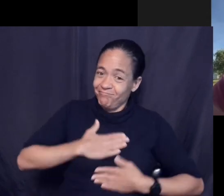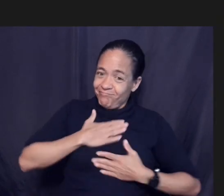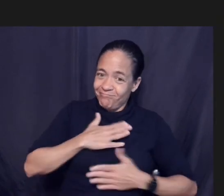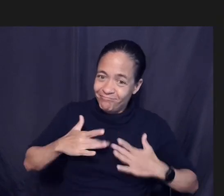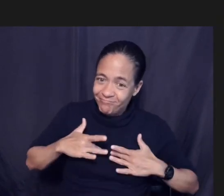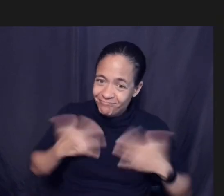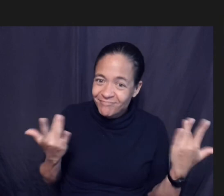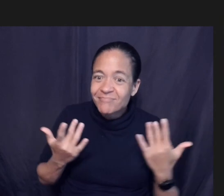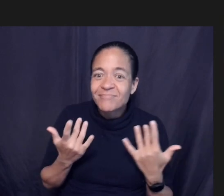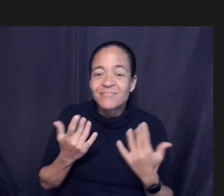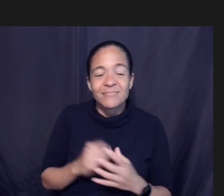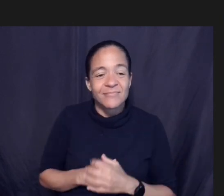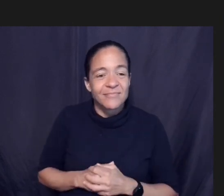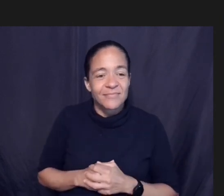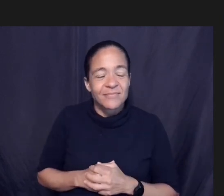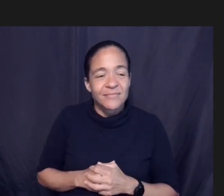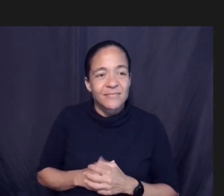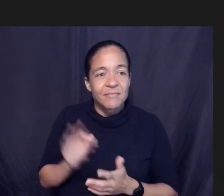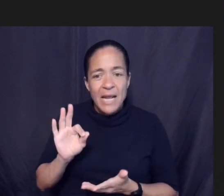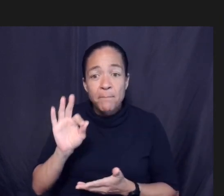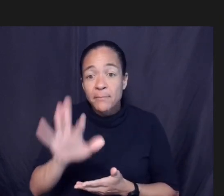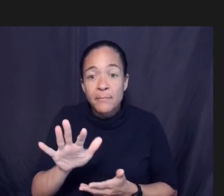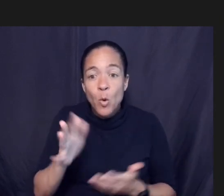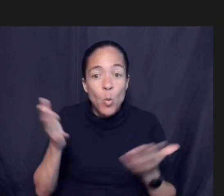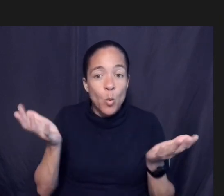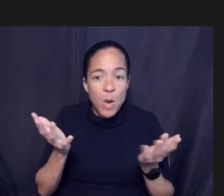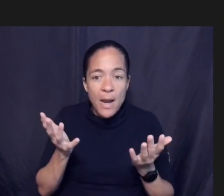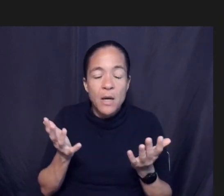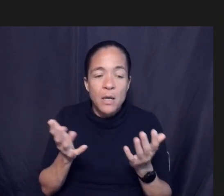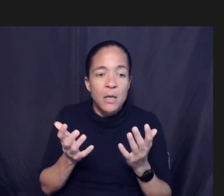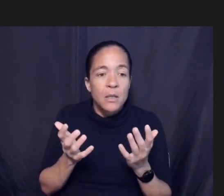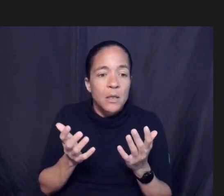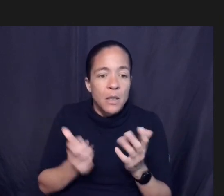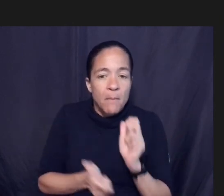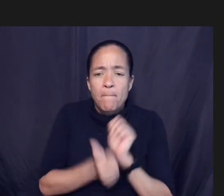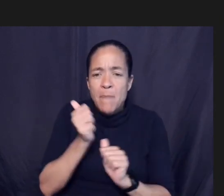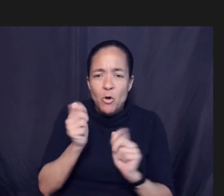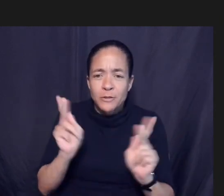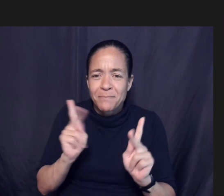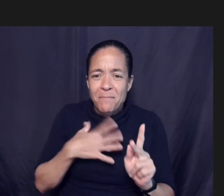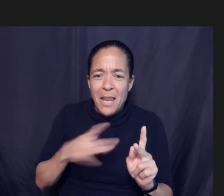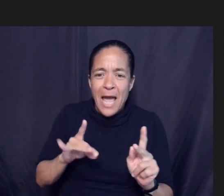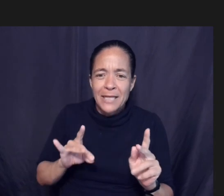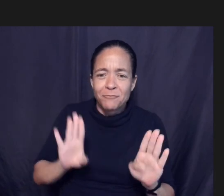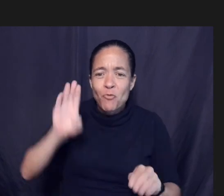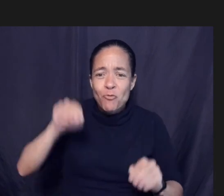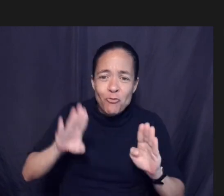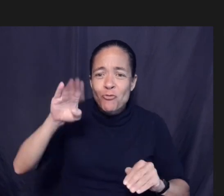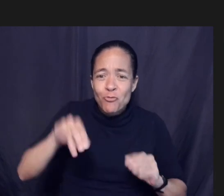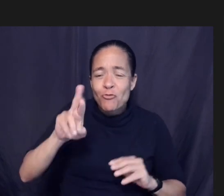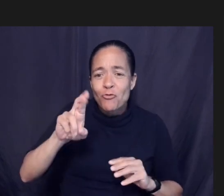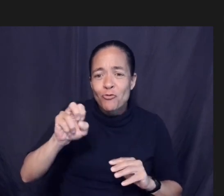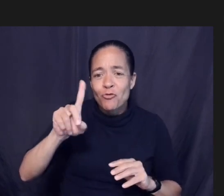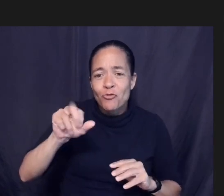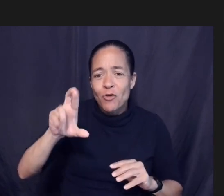joyful. Like it's, and I close with most people like roller coasters, and as a